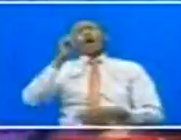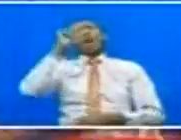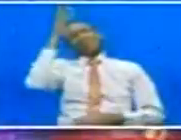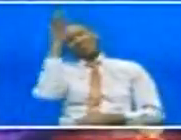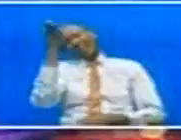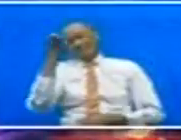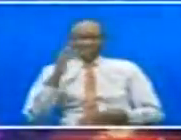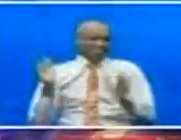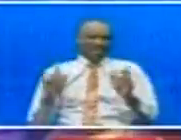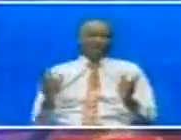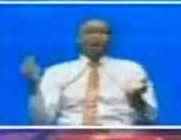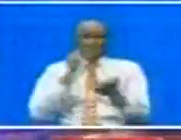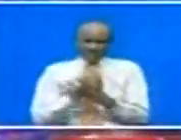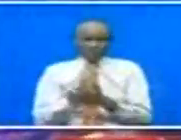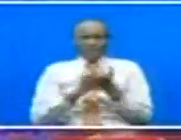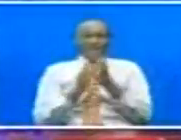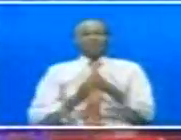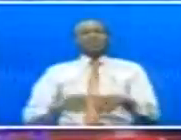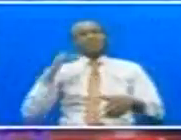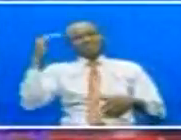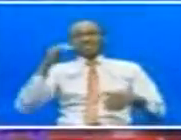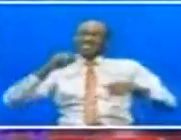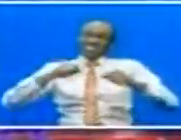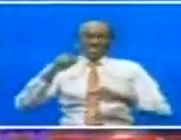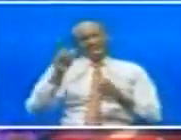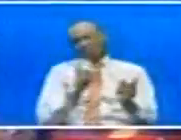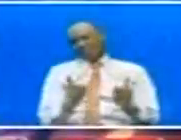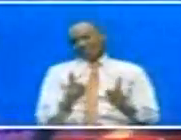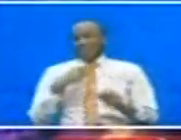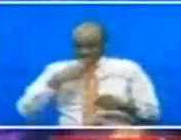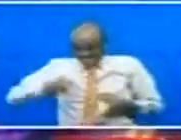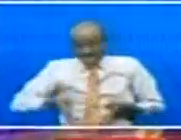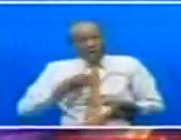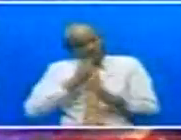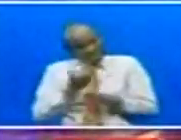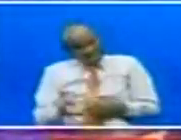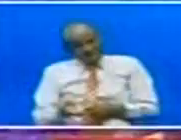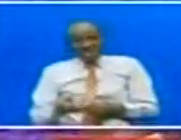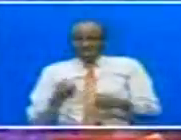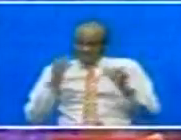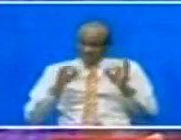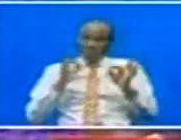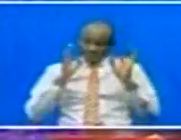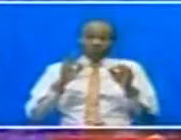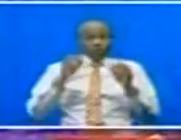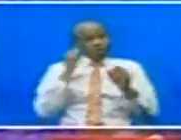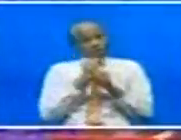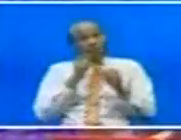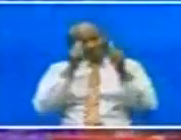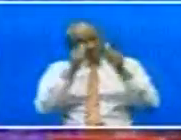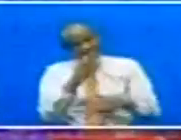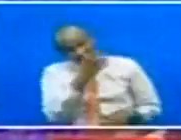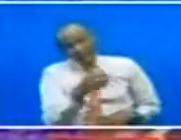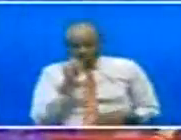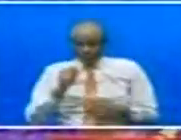something or appointed to this or that. Right. Yeah, I mean, if if a job was advertised and I thought I